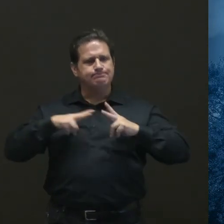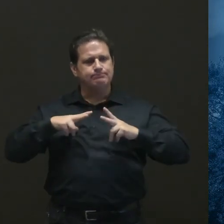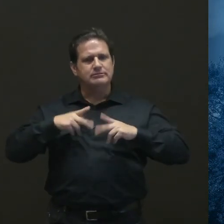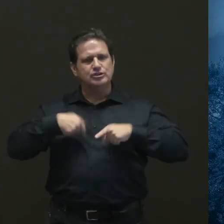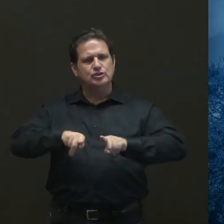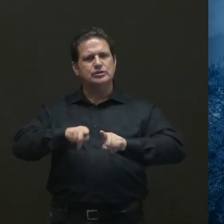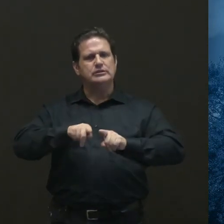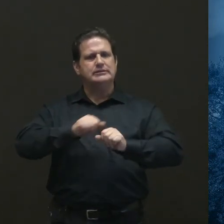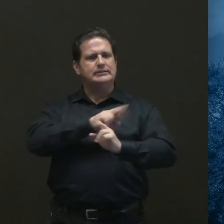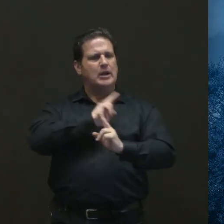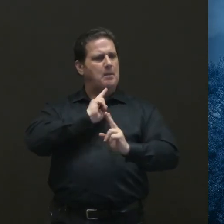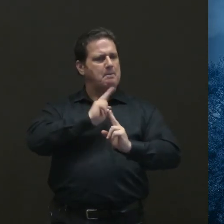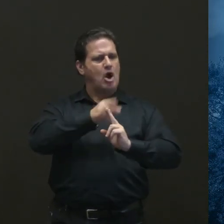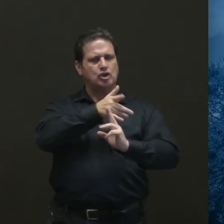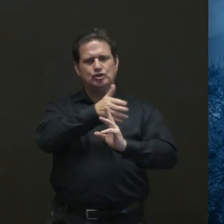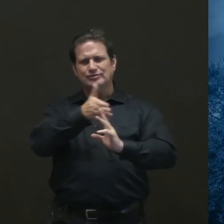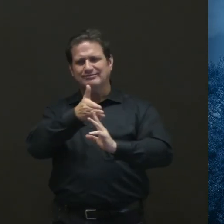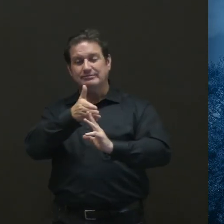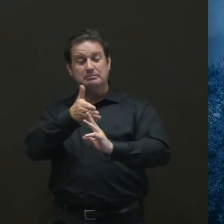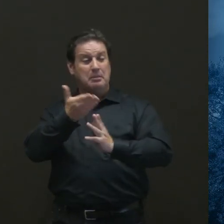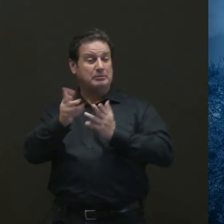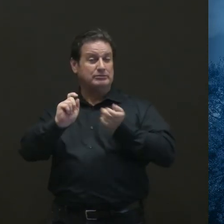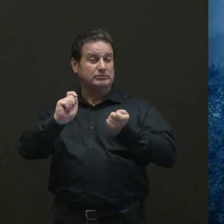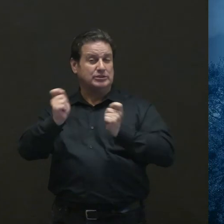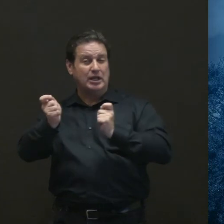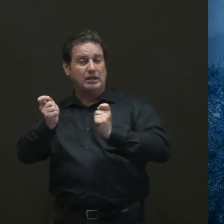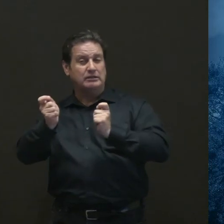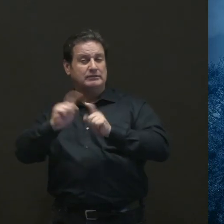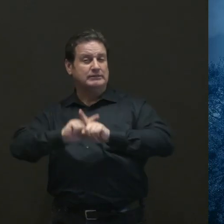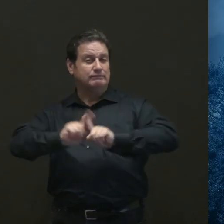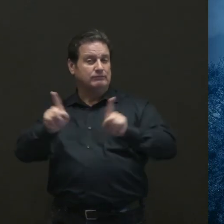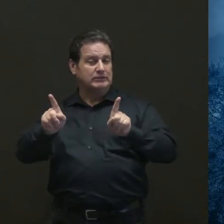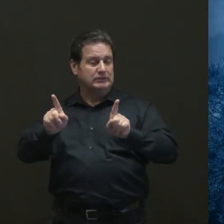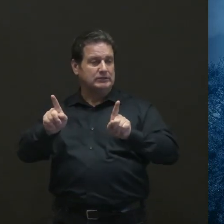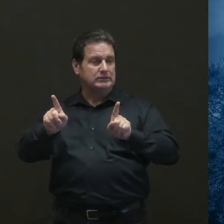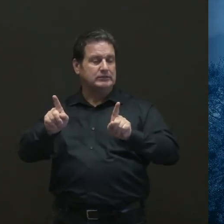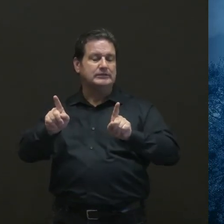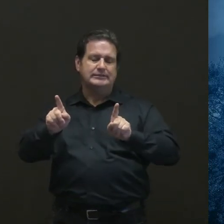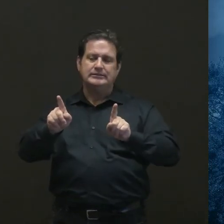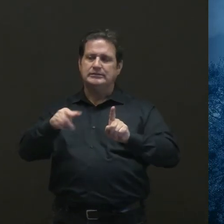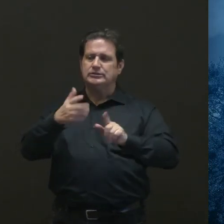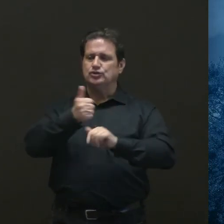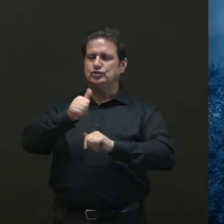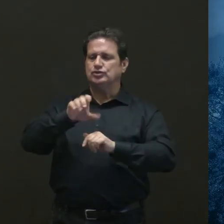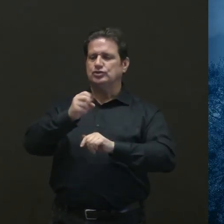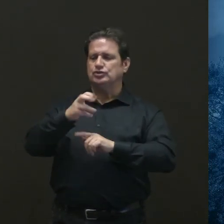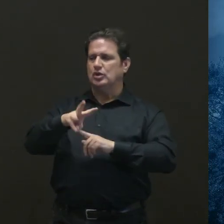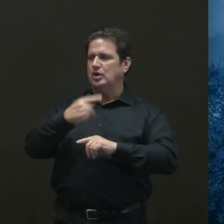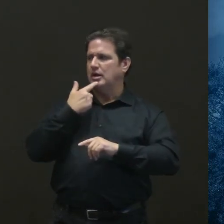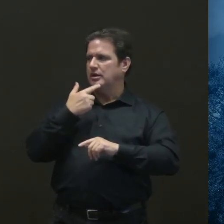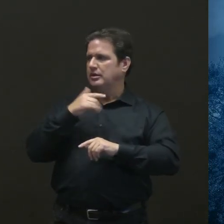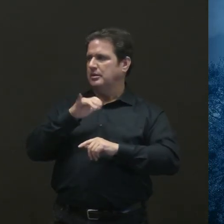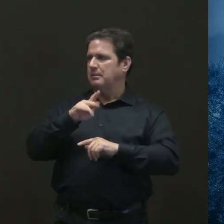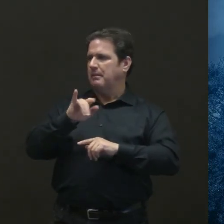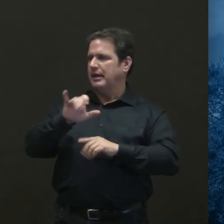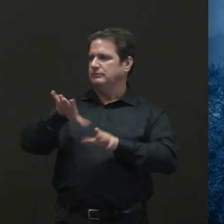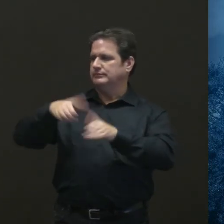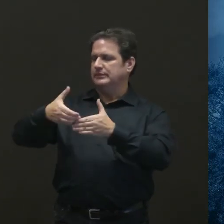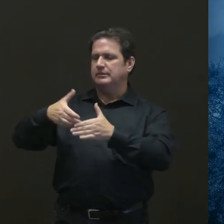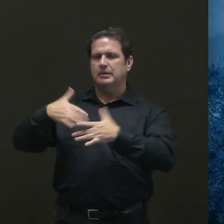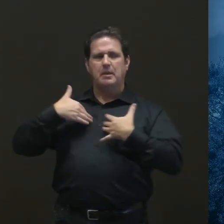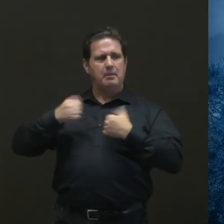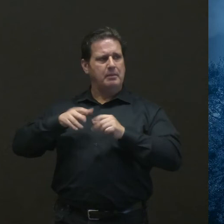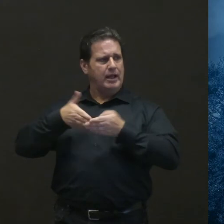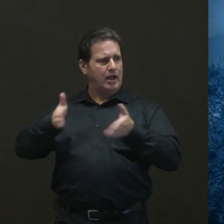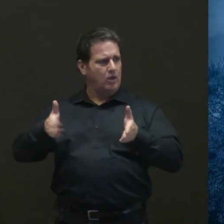during the pandemic. It may look a little different. And as Director Schall had referenced, Jamie Mack and his team at Public